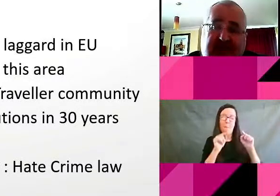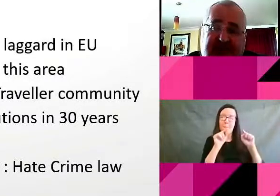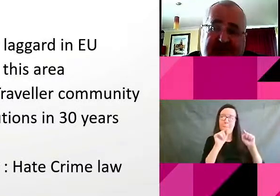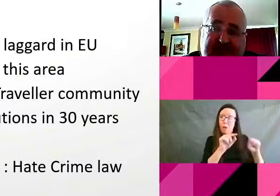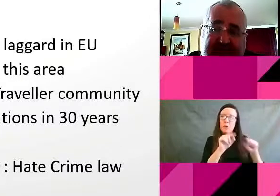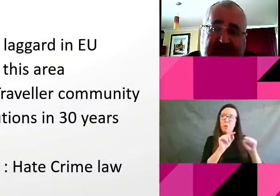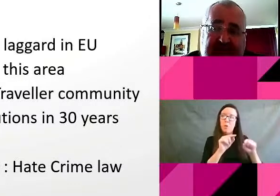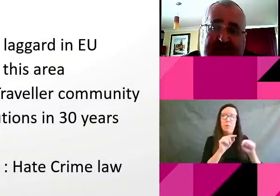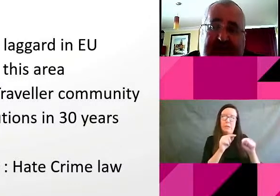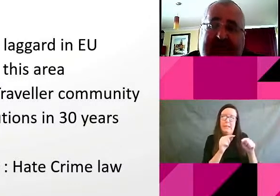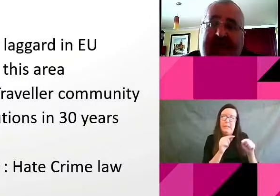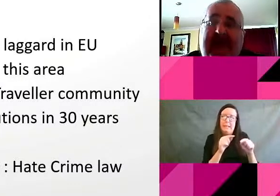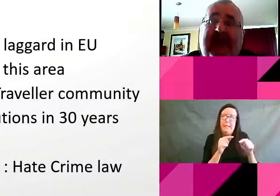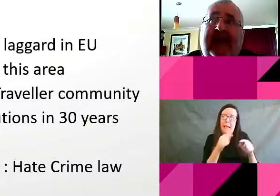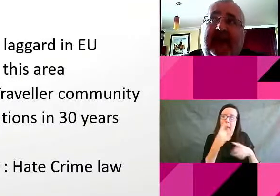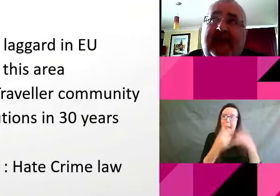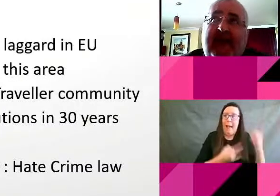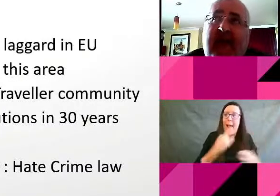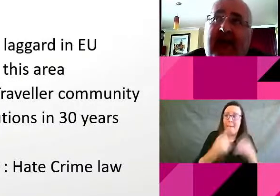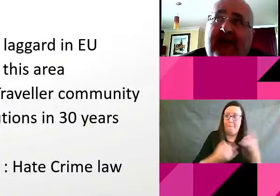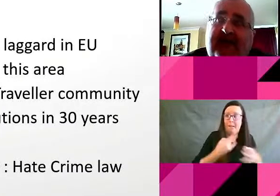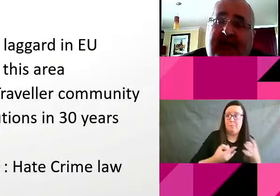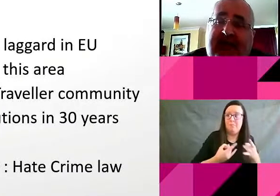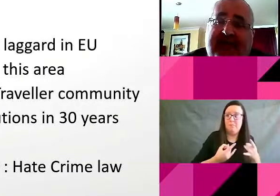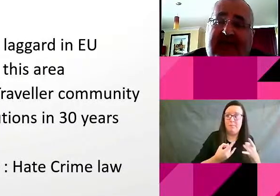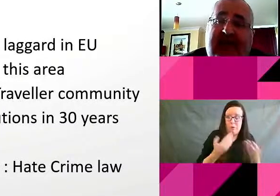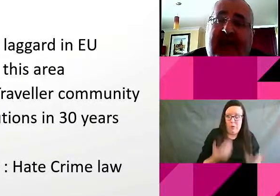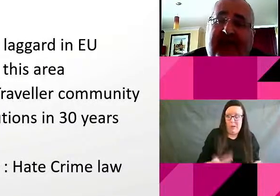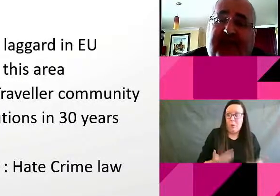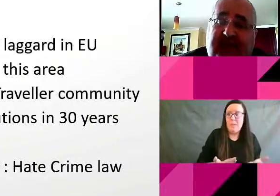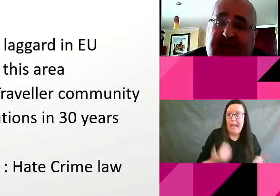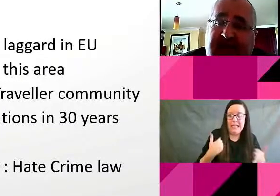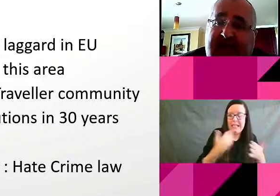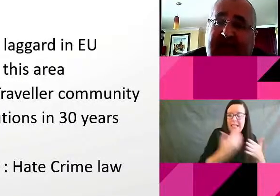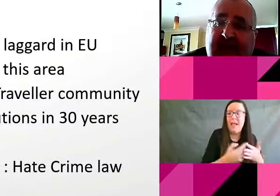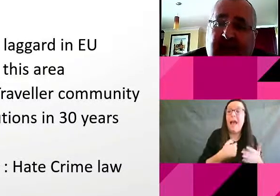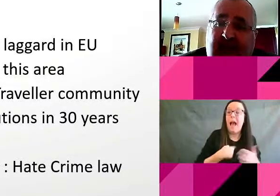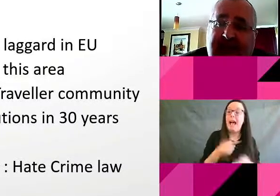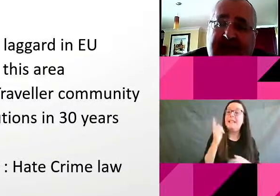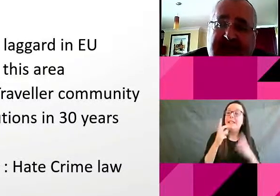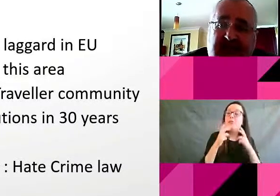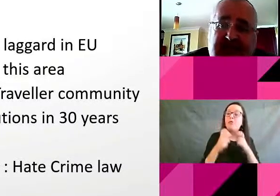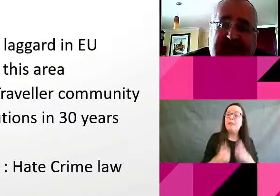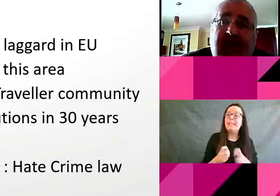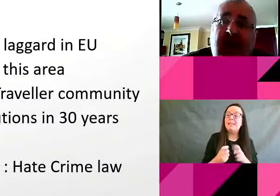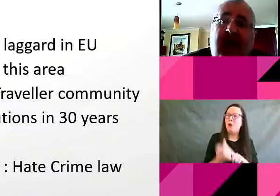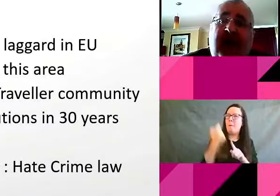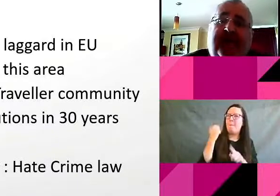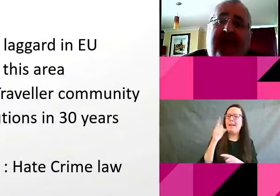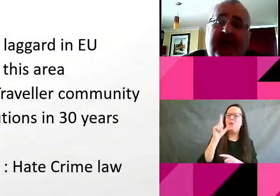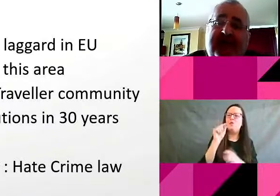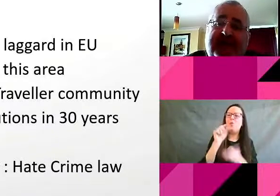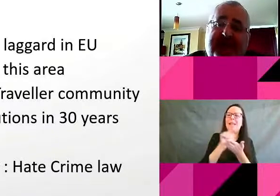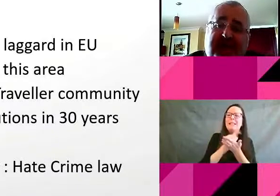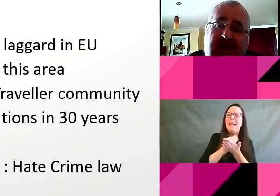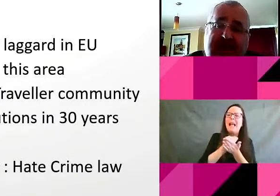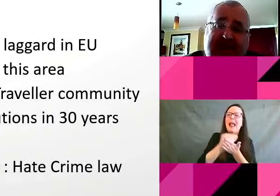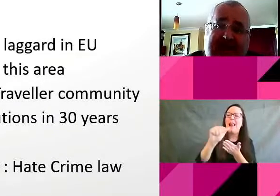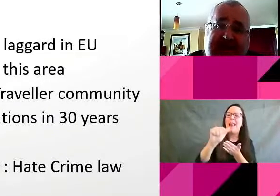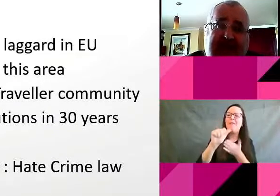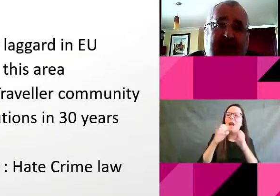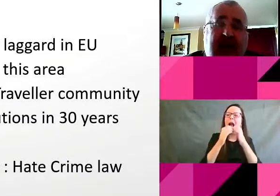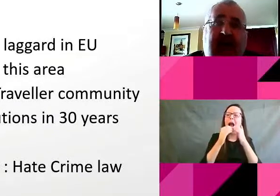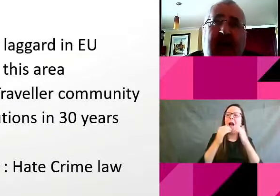did research in this area back in 2011 for the then Equality Authority, I found a